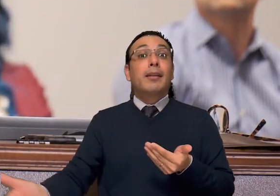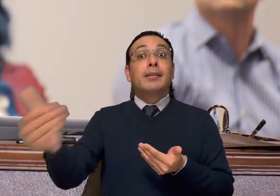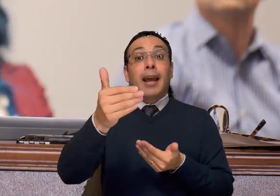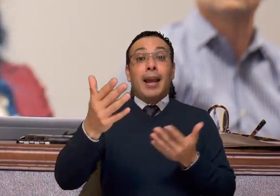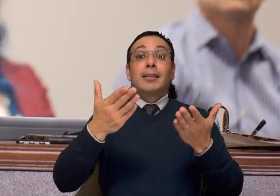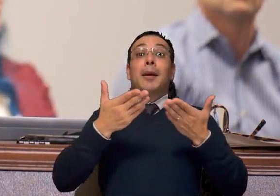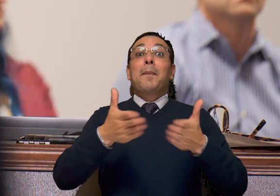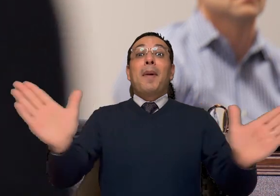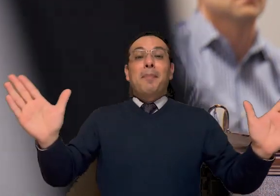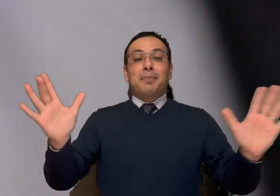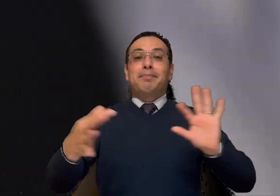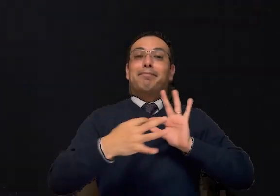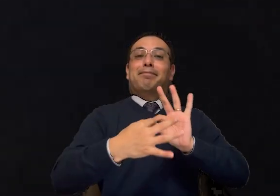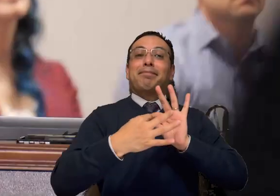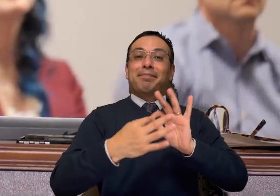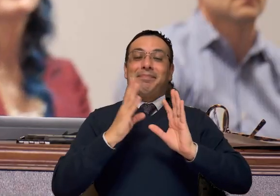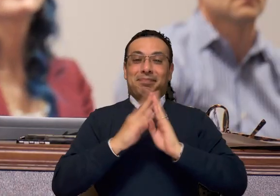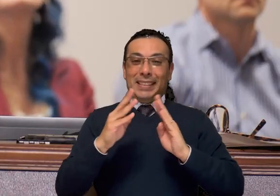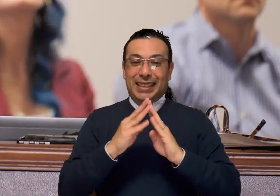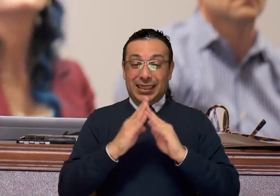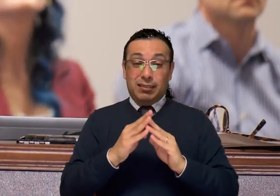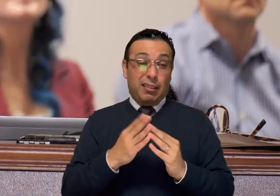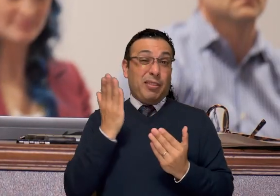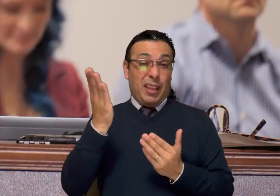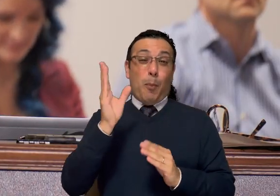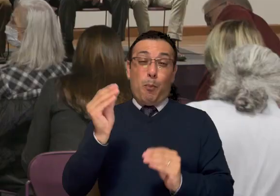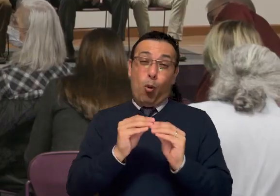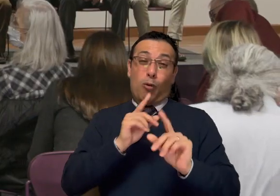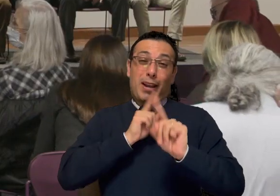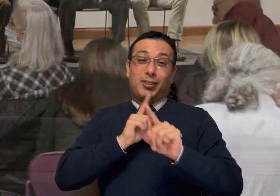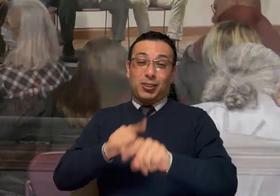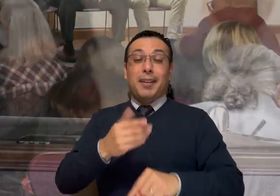public engagement meeting, and we'll be answering more then.